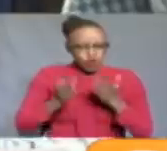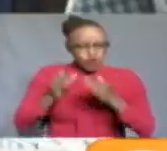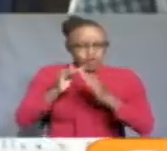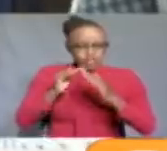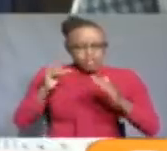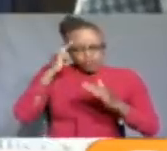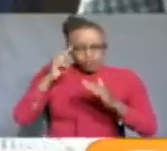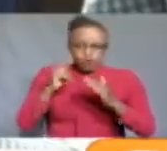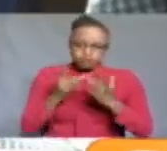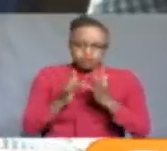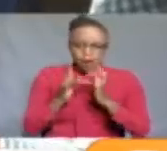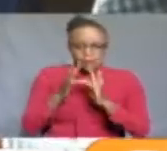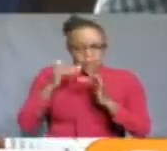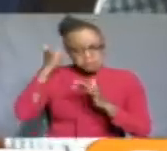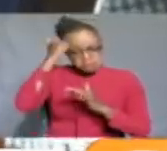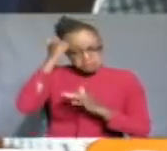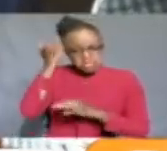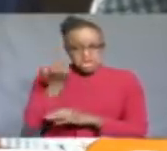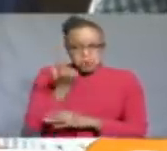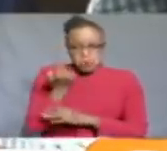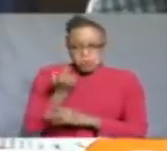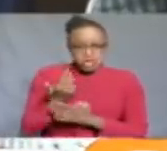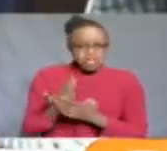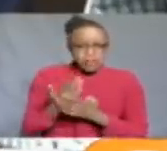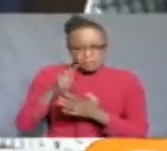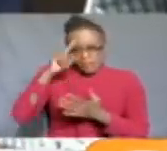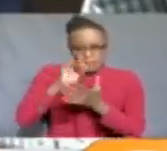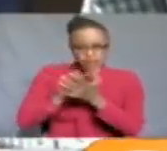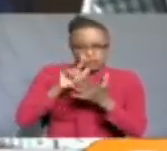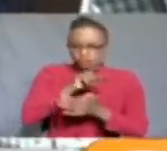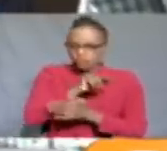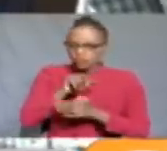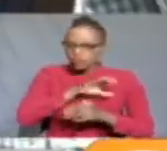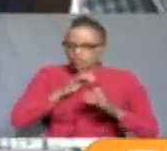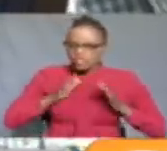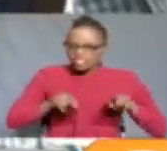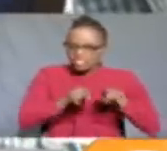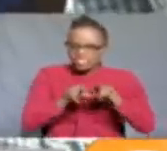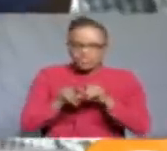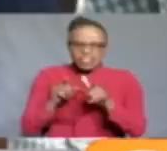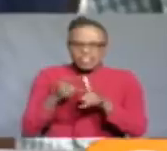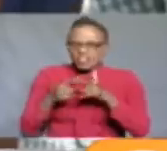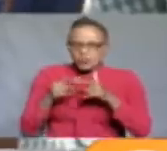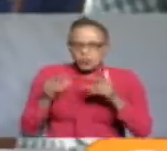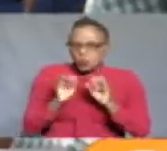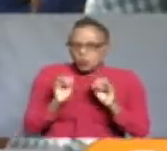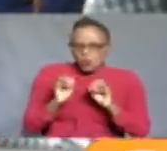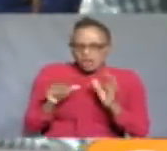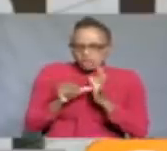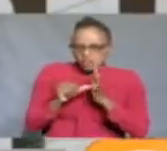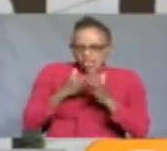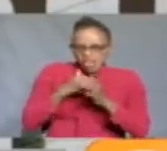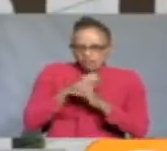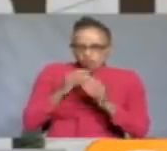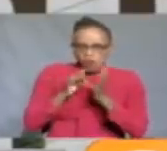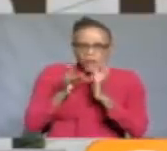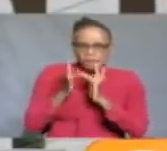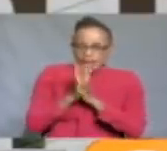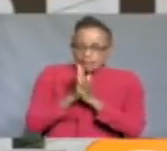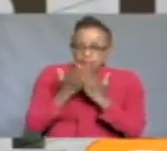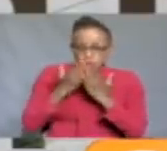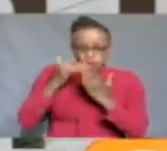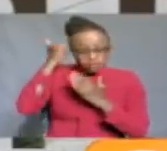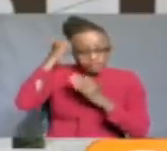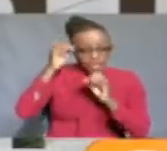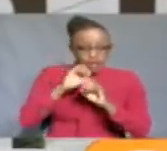for Bible study. I believe you are also Christians and you would not mind to have a Bible study in your homes. By Monday